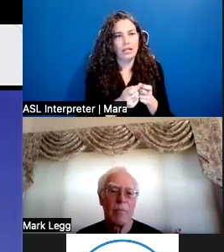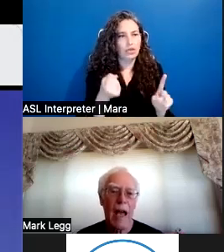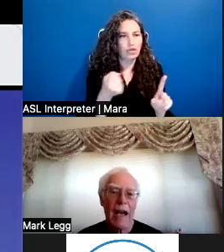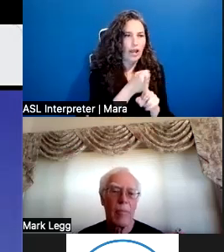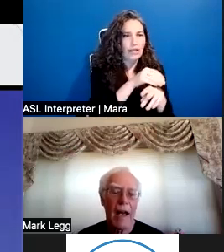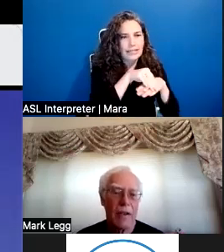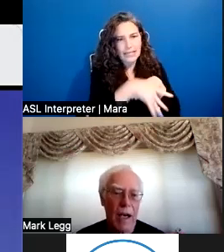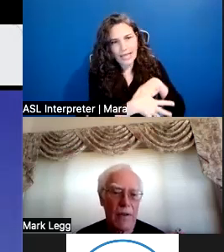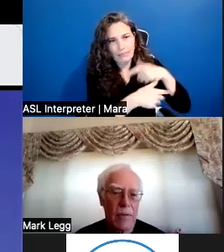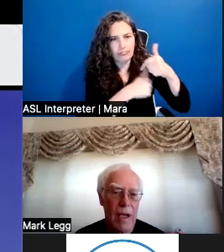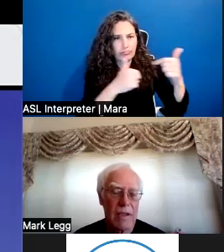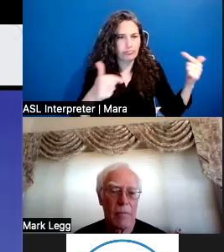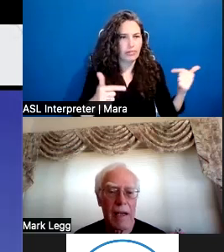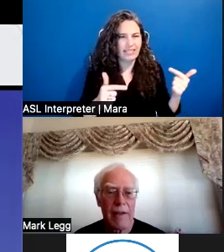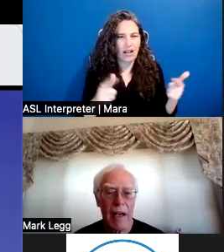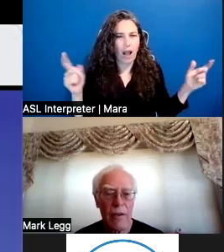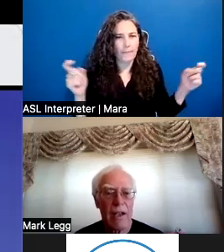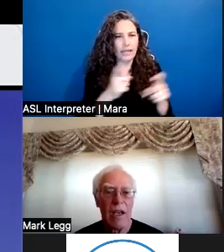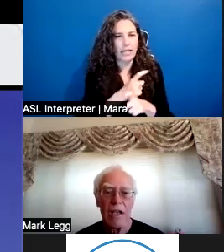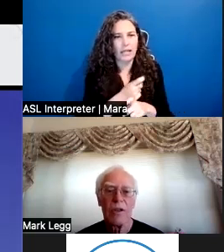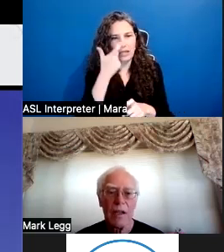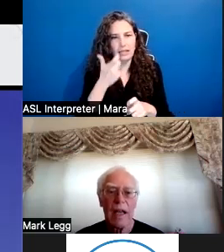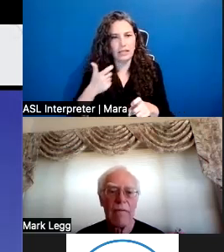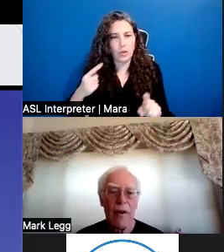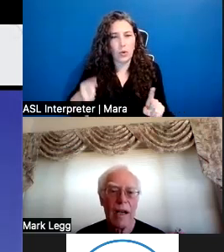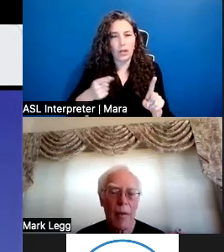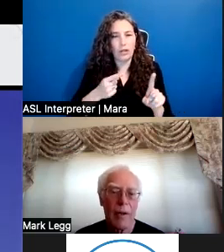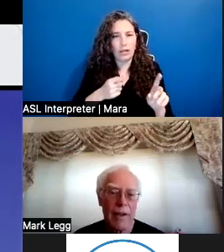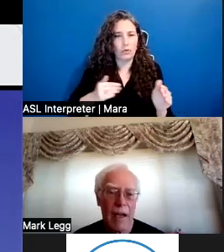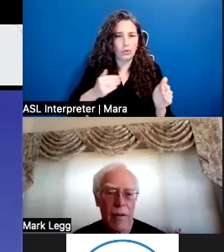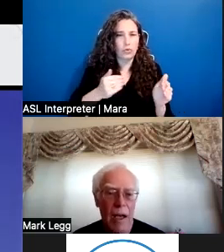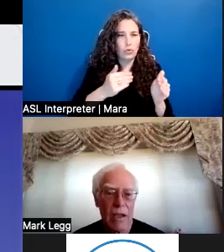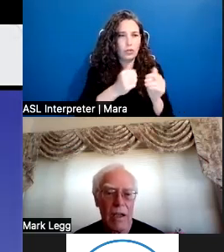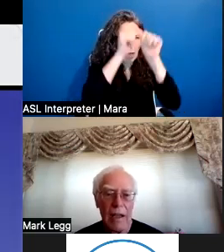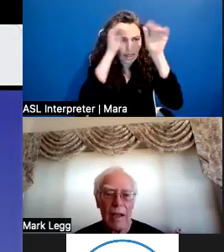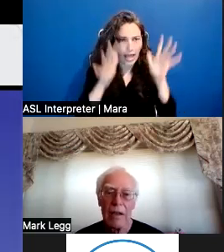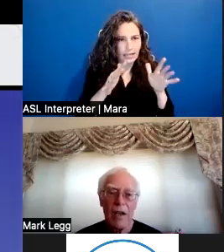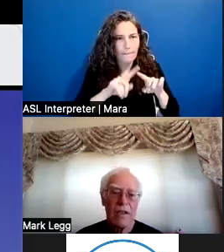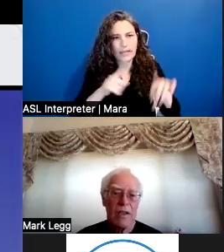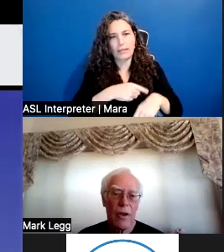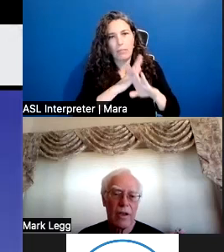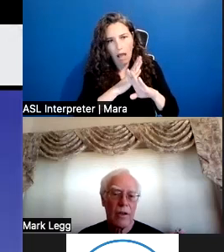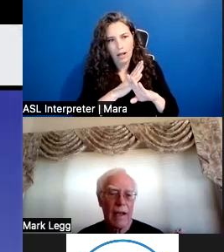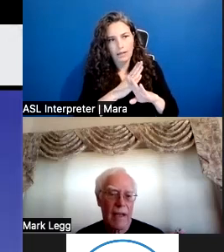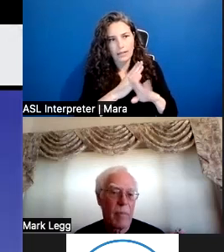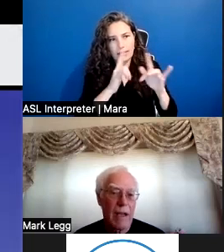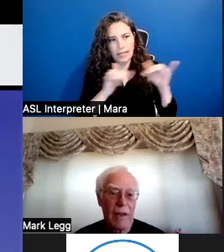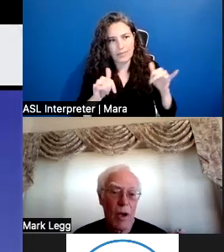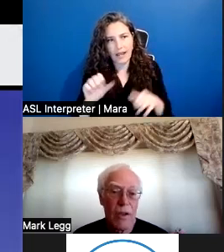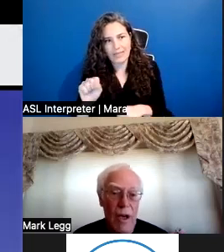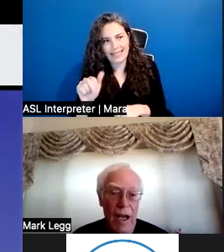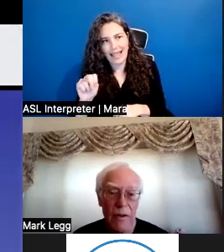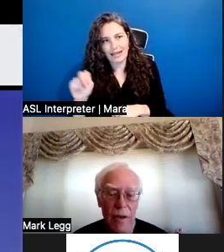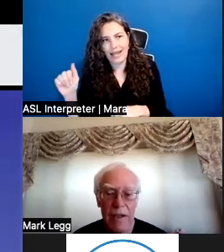but it's blocked by the transverse ranges in the Bend and San Andreas, you still have very complex deformation. The largest historic earthquakes have been in